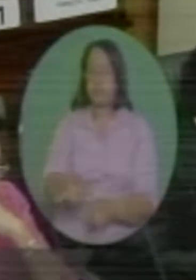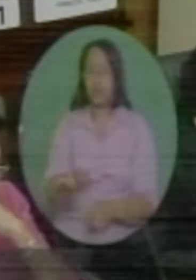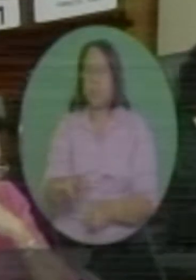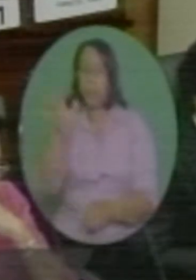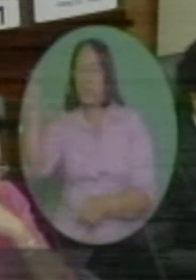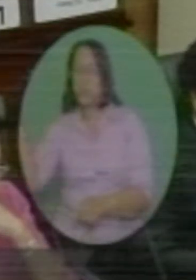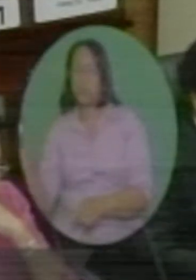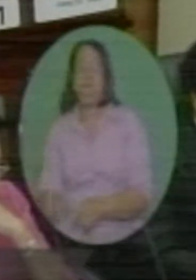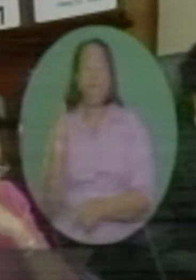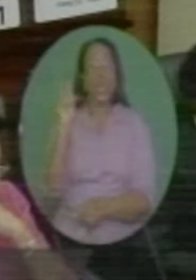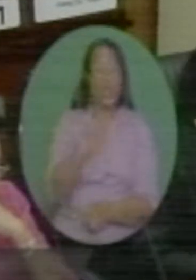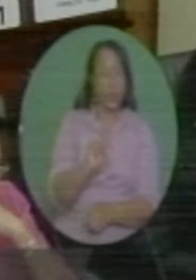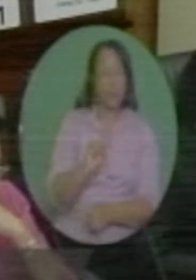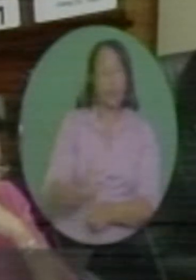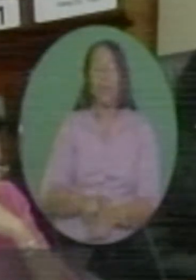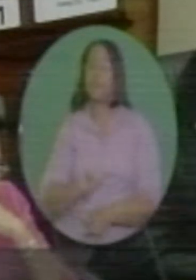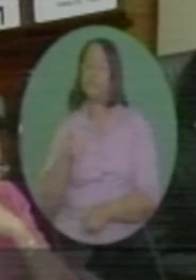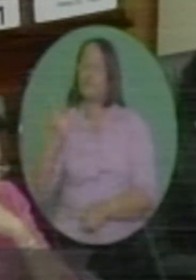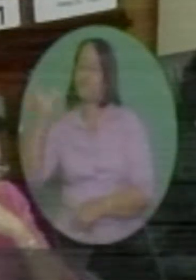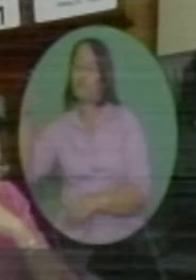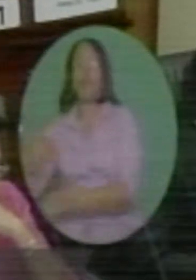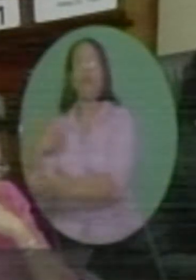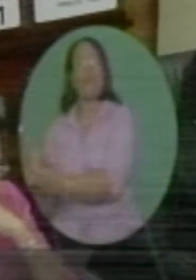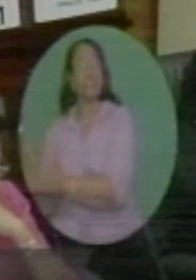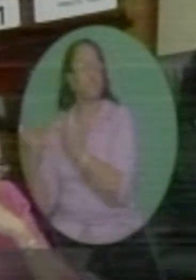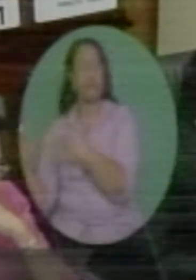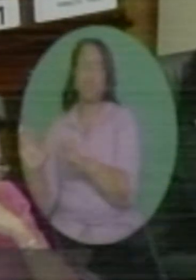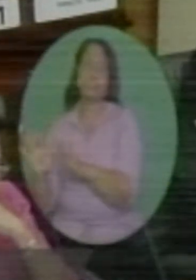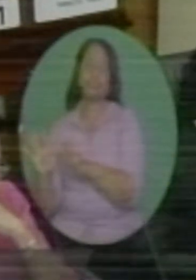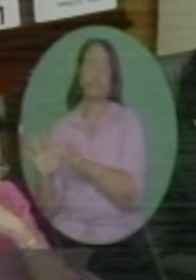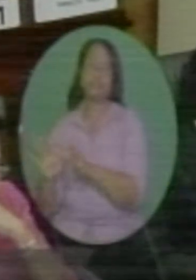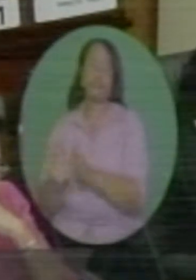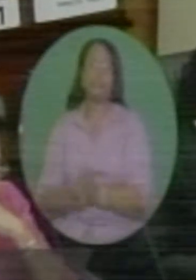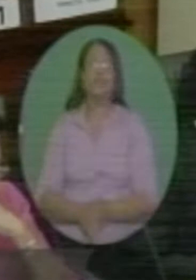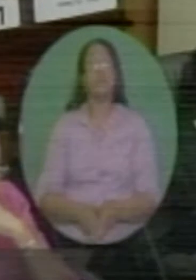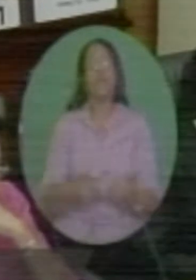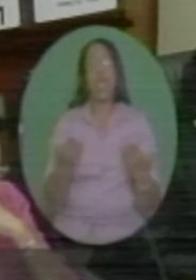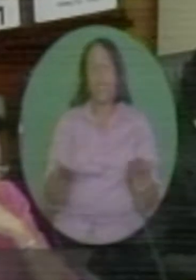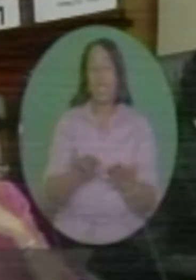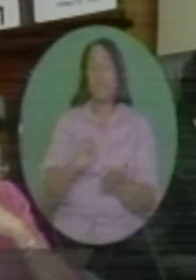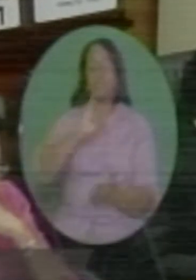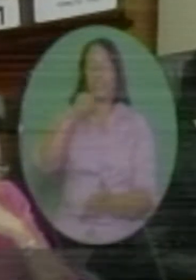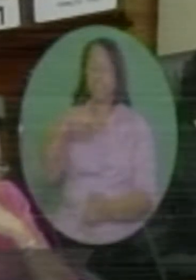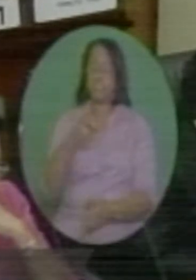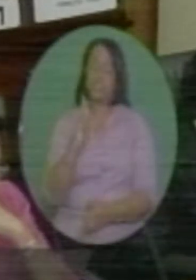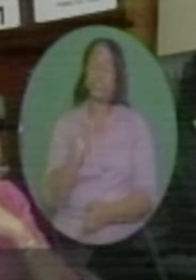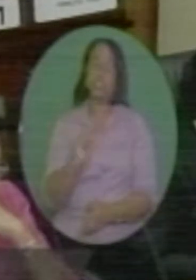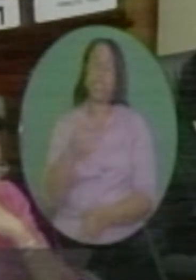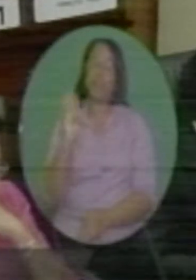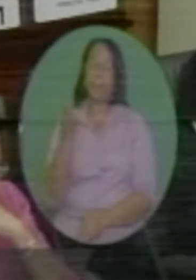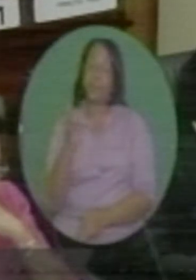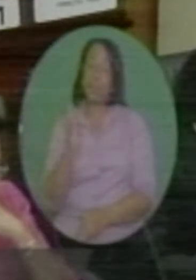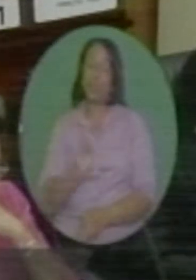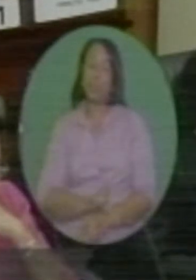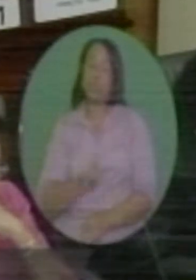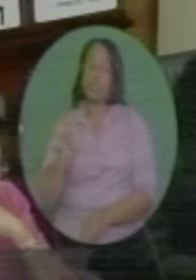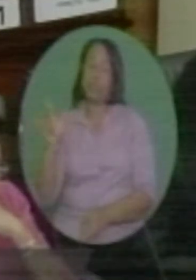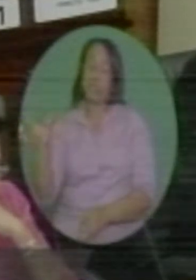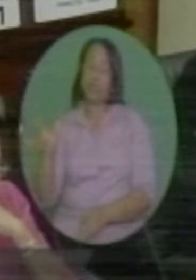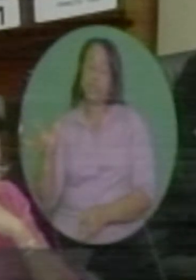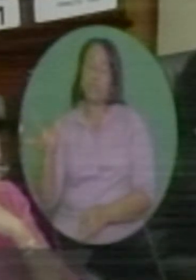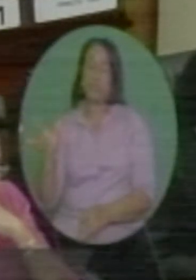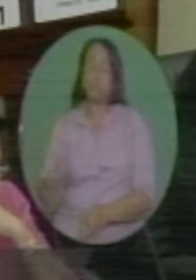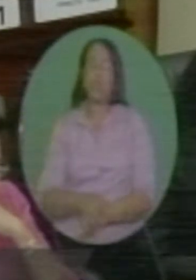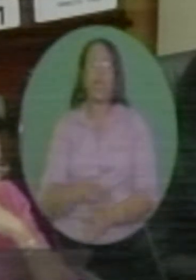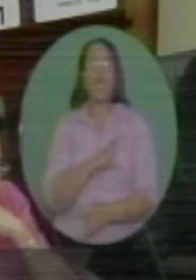JetBlue, a low-cost American-based airline, will commence flights to Trinidad. And a new charter,